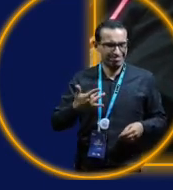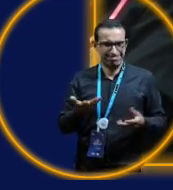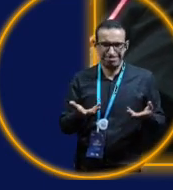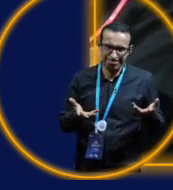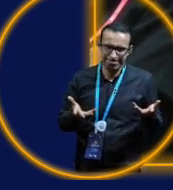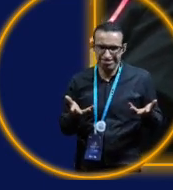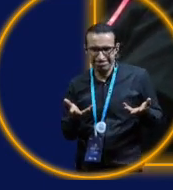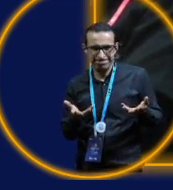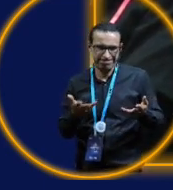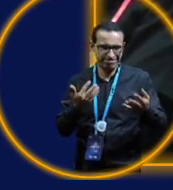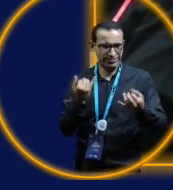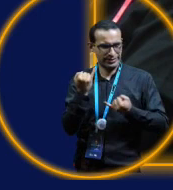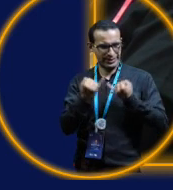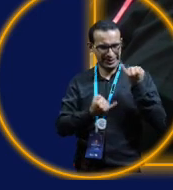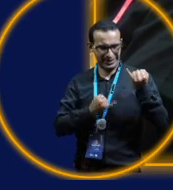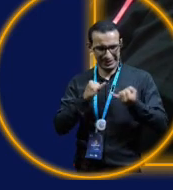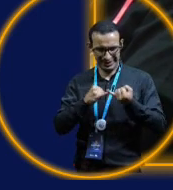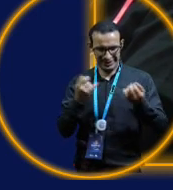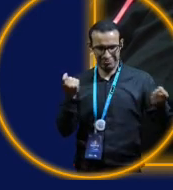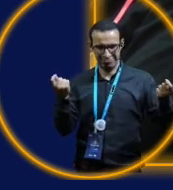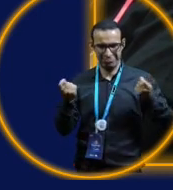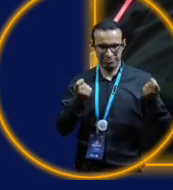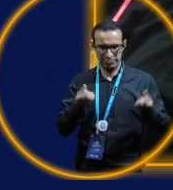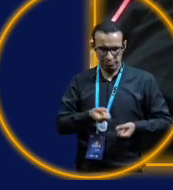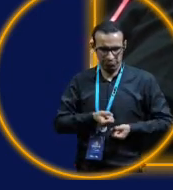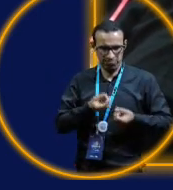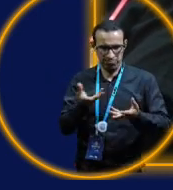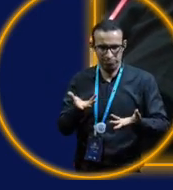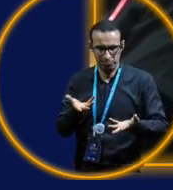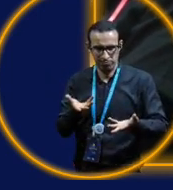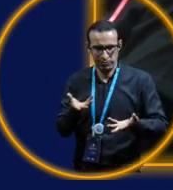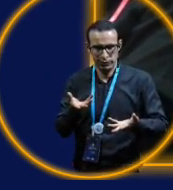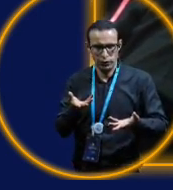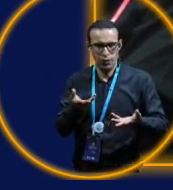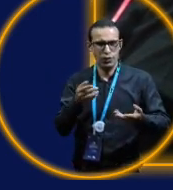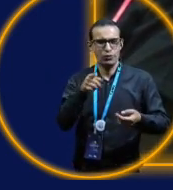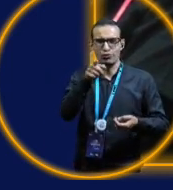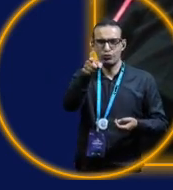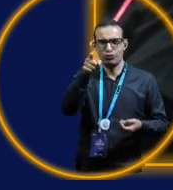Maybe the When When fa with authenticity